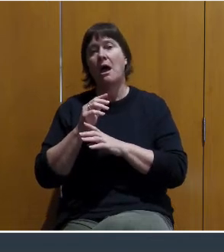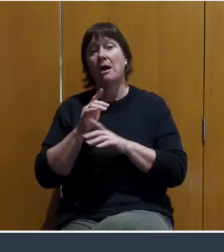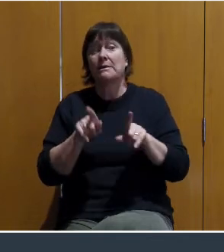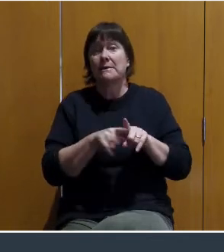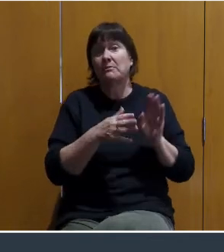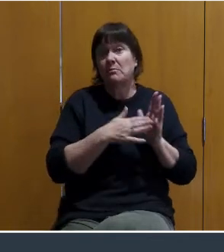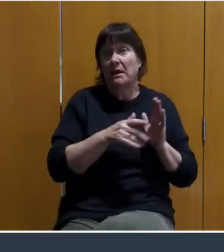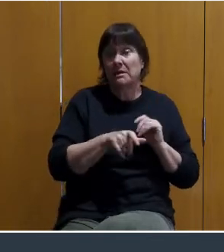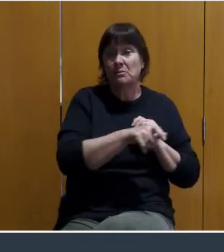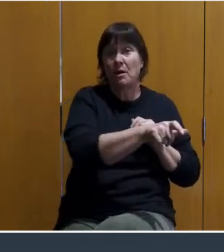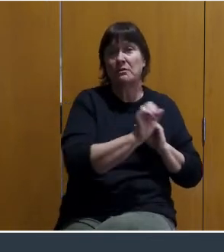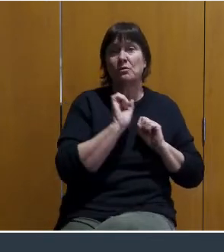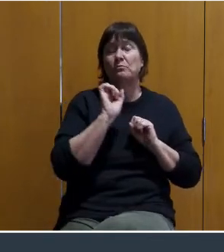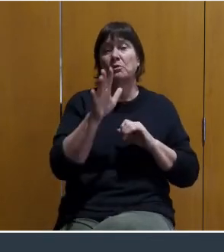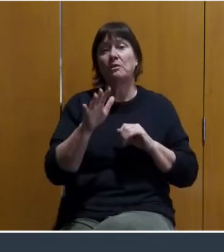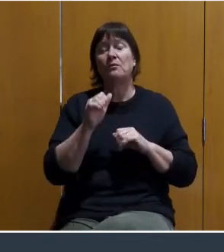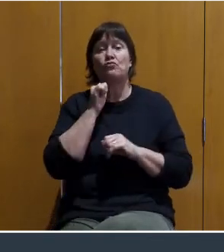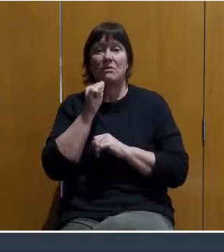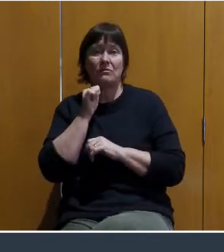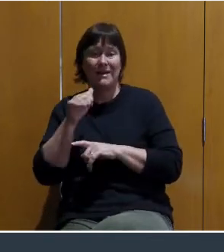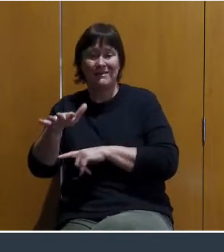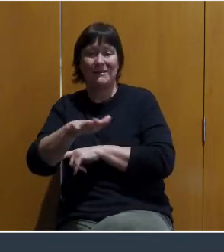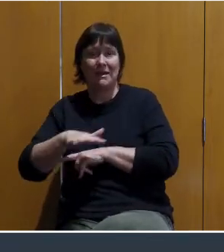Way, there's a beautiful recreation area being created.